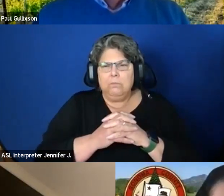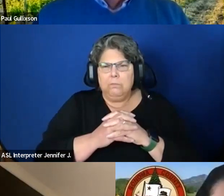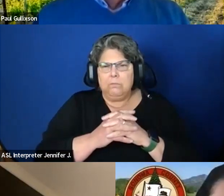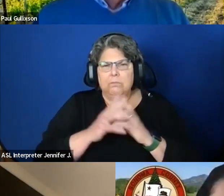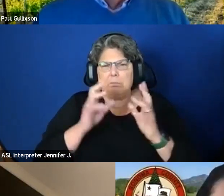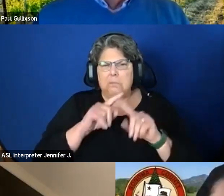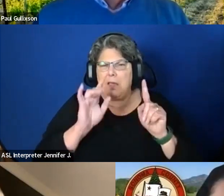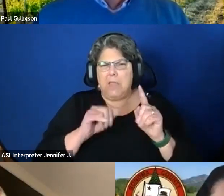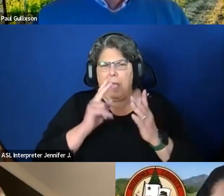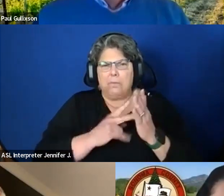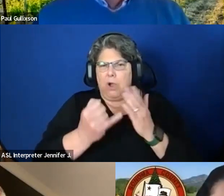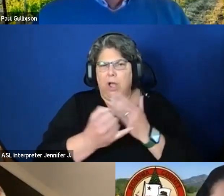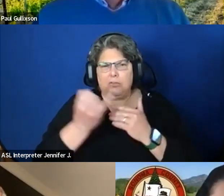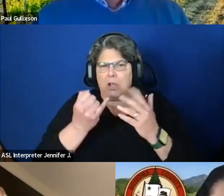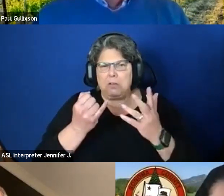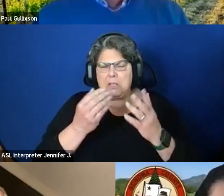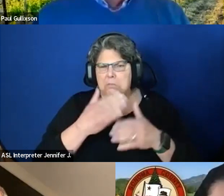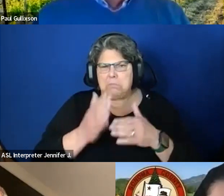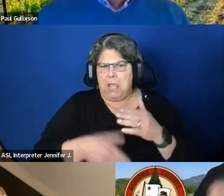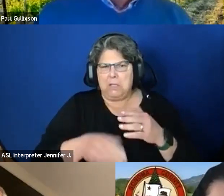particular project has phased out.